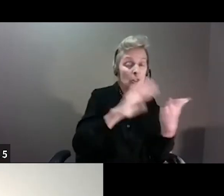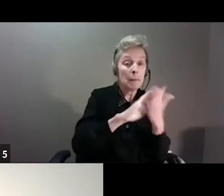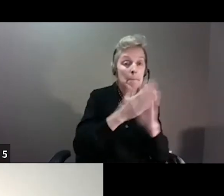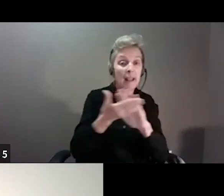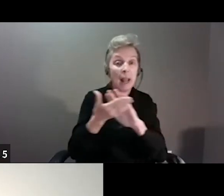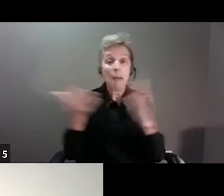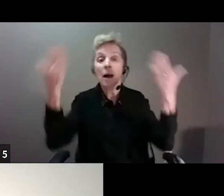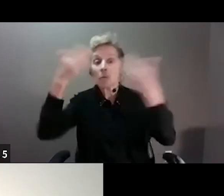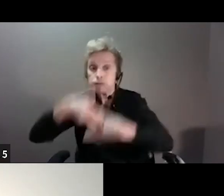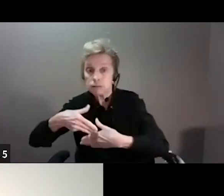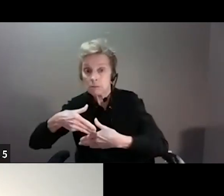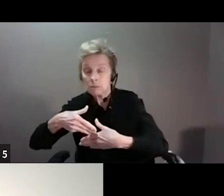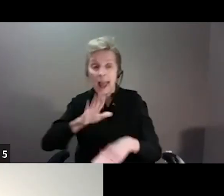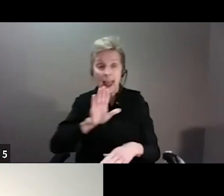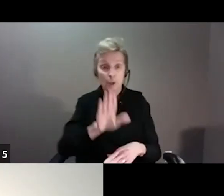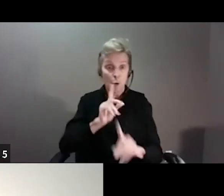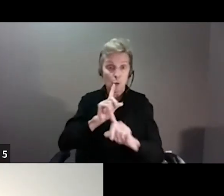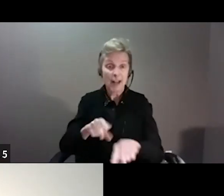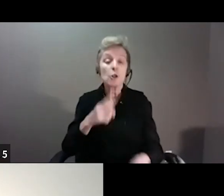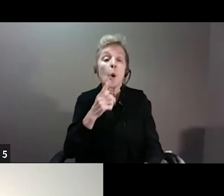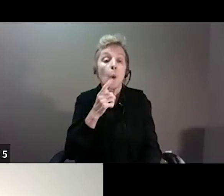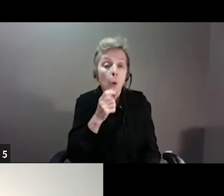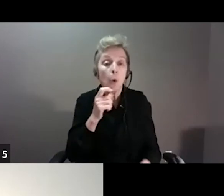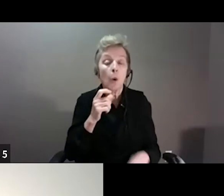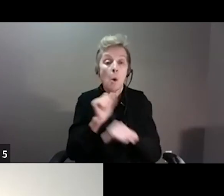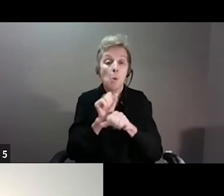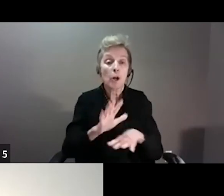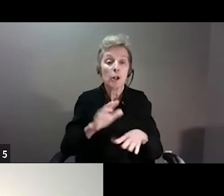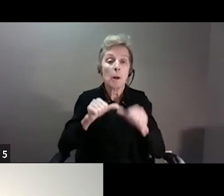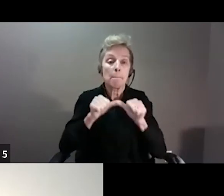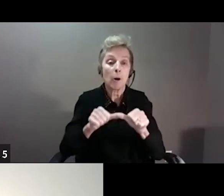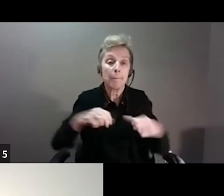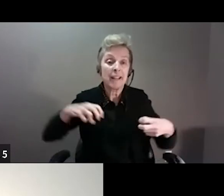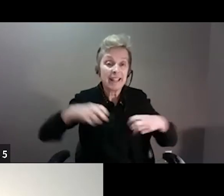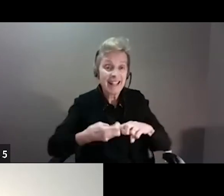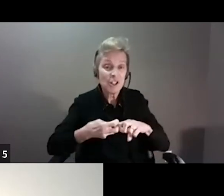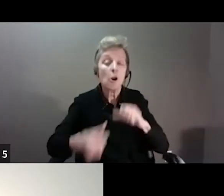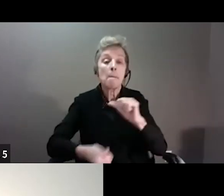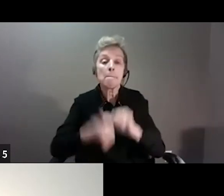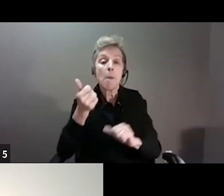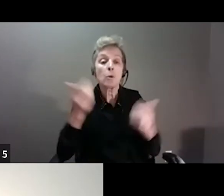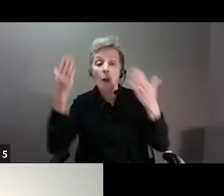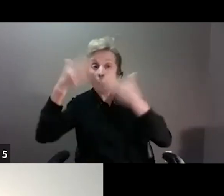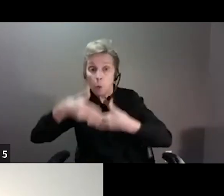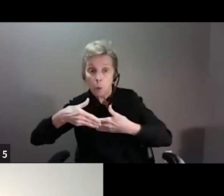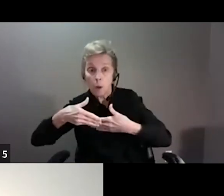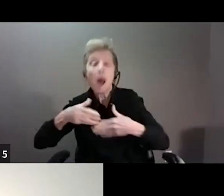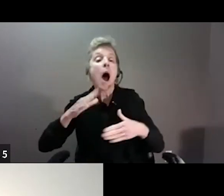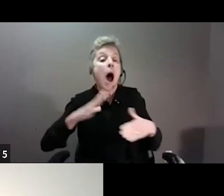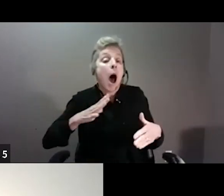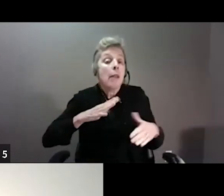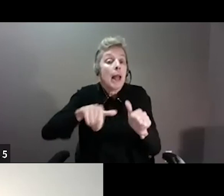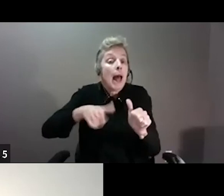world. For workers who are permanently injured or made sick in the workplace, most are invisible, except if you lose a limb